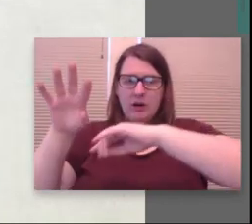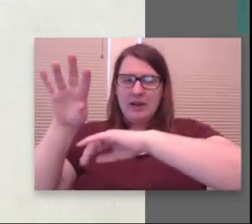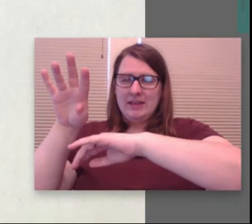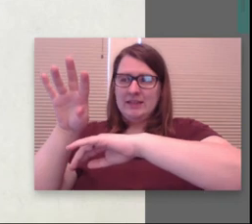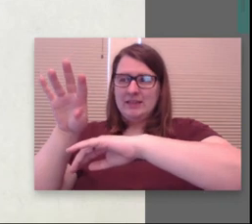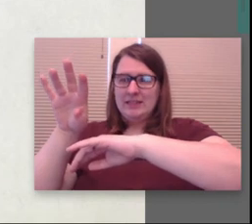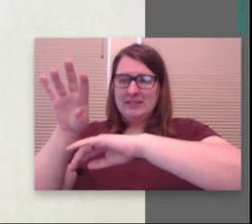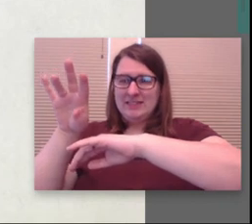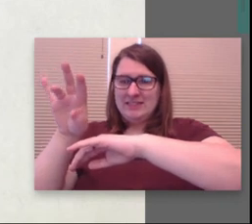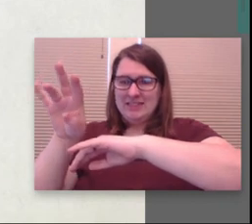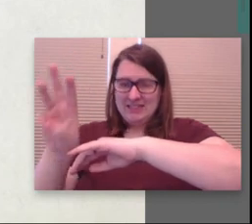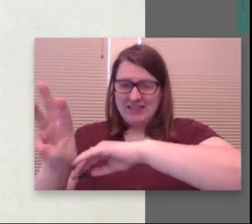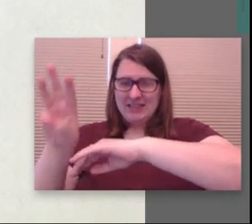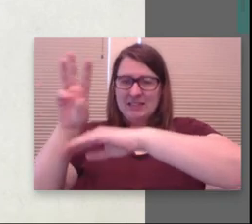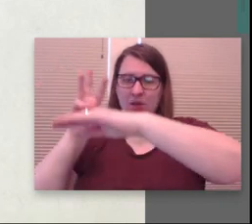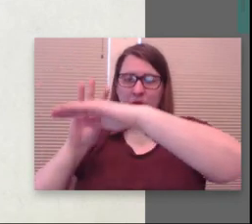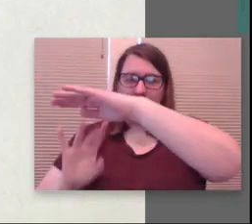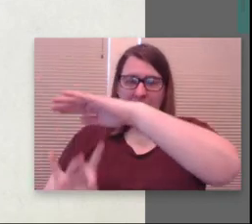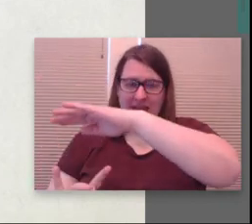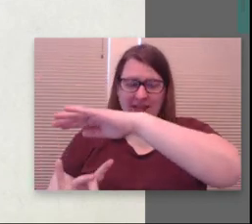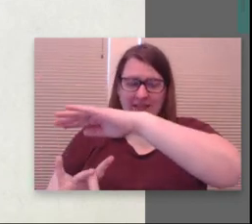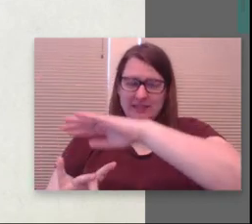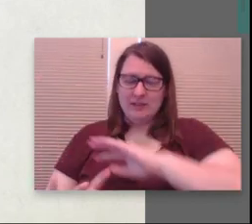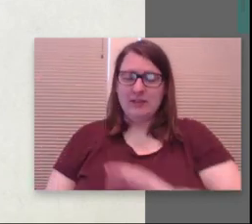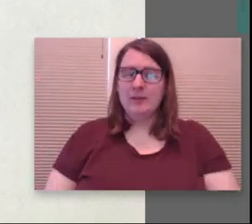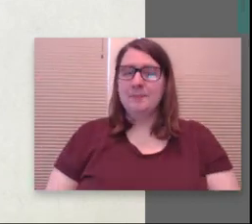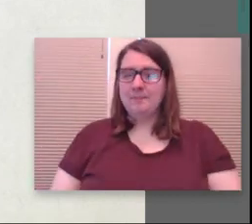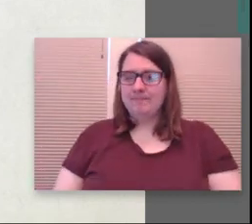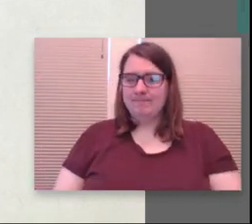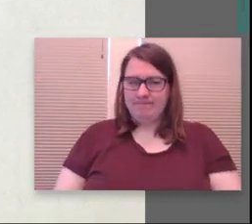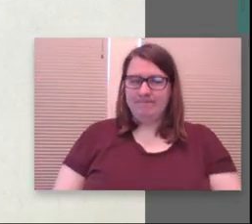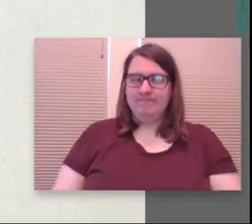over 4 and 6 over 8.